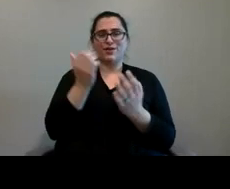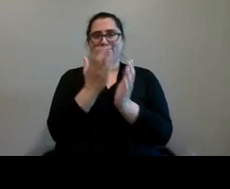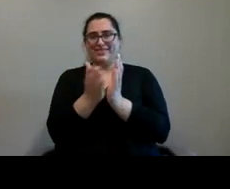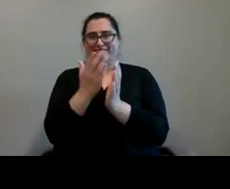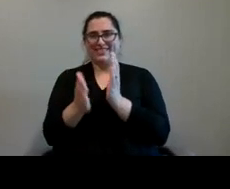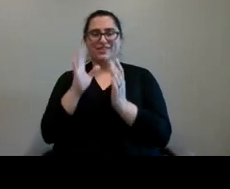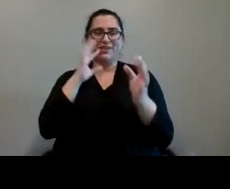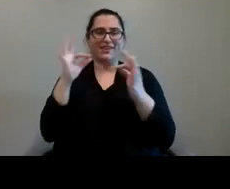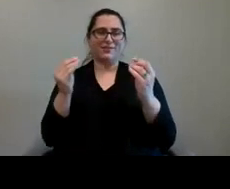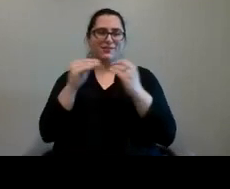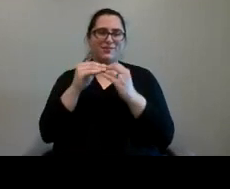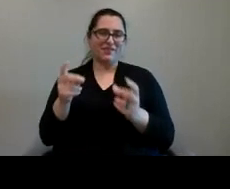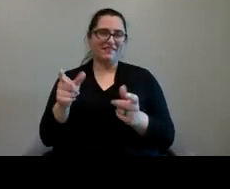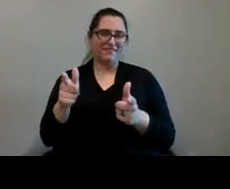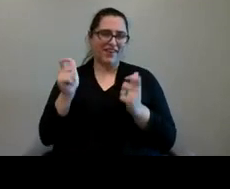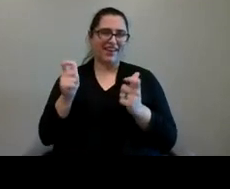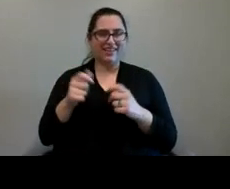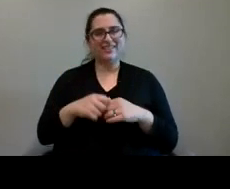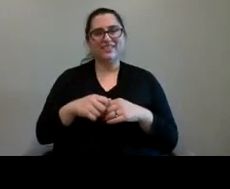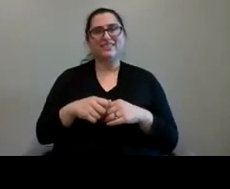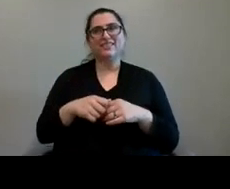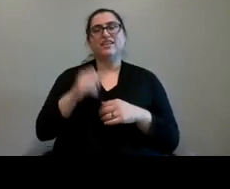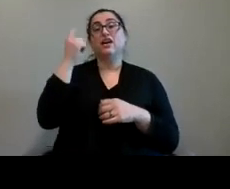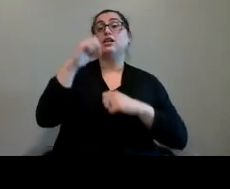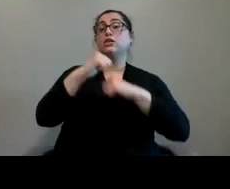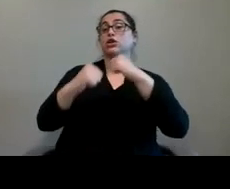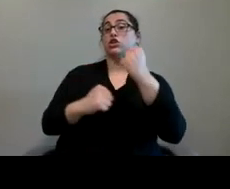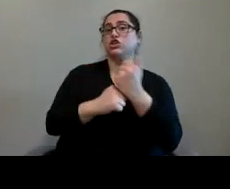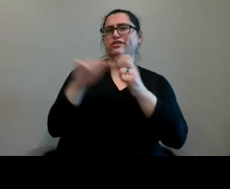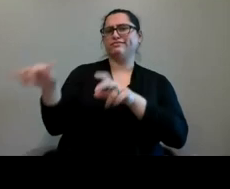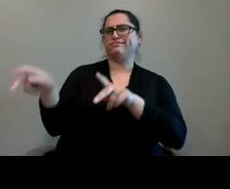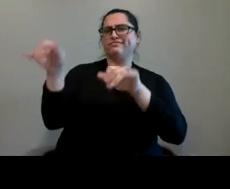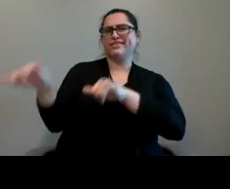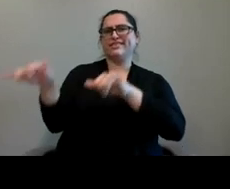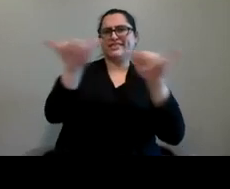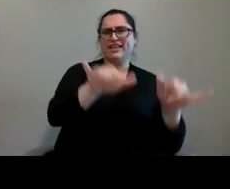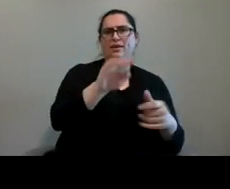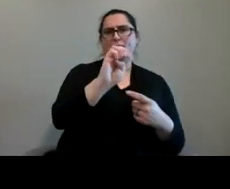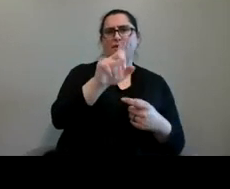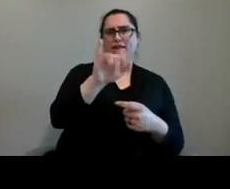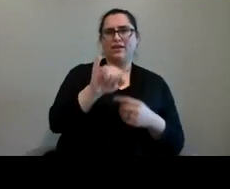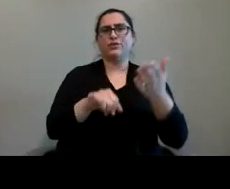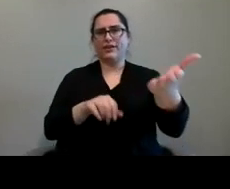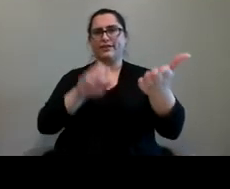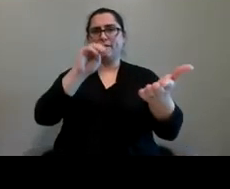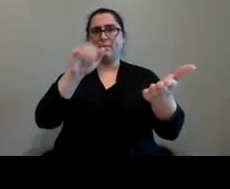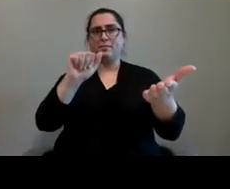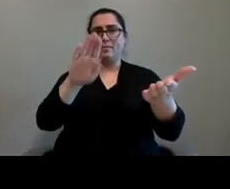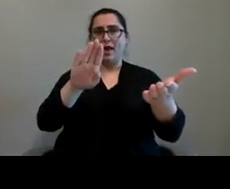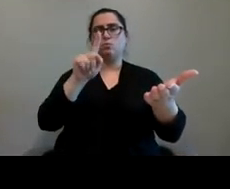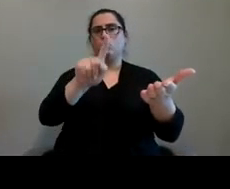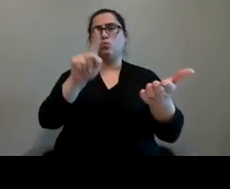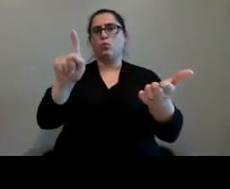They're similar to laid out similarly to METI. So for MAB114, we get up to